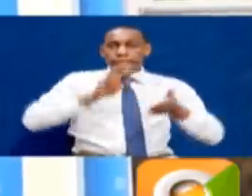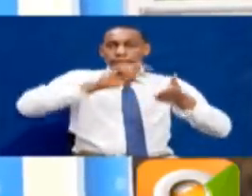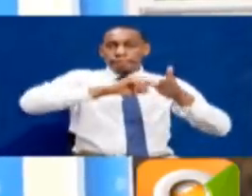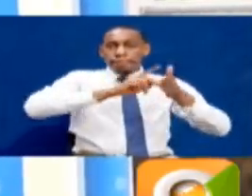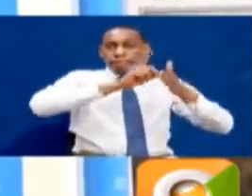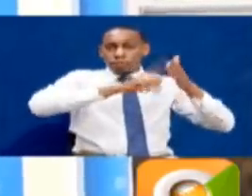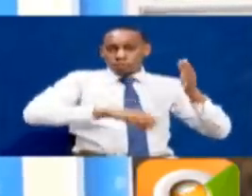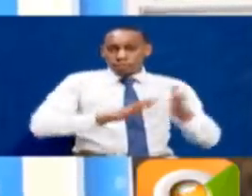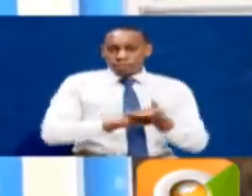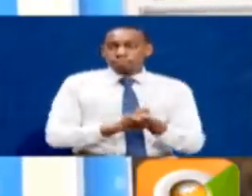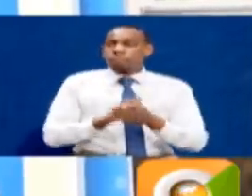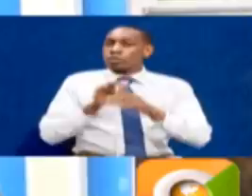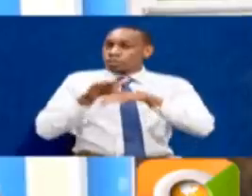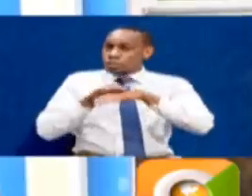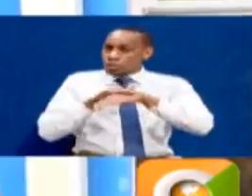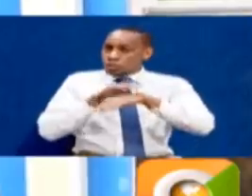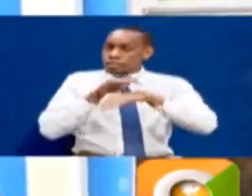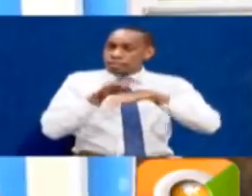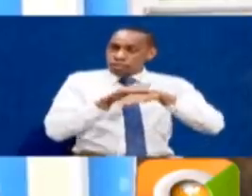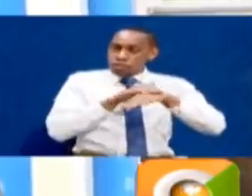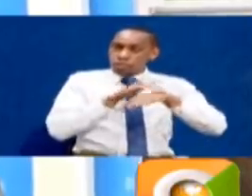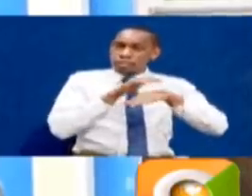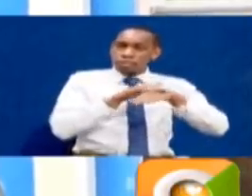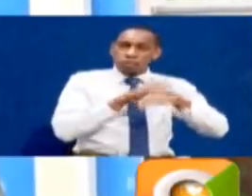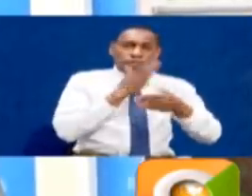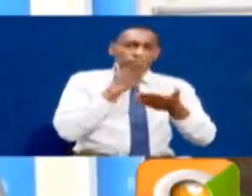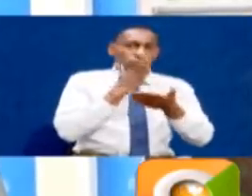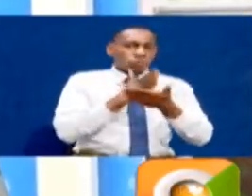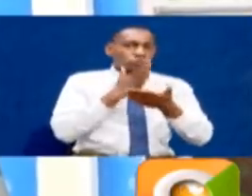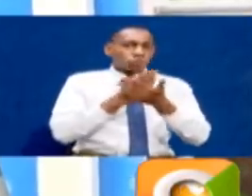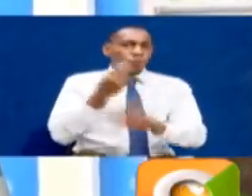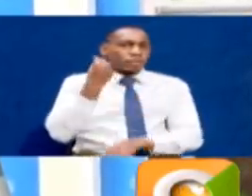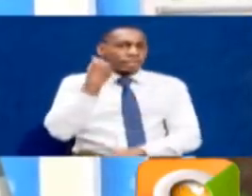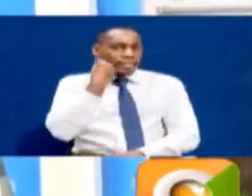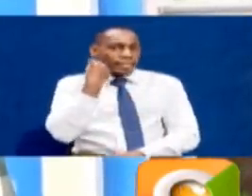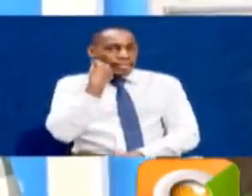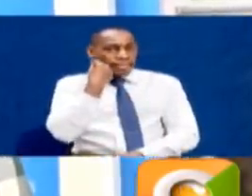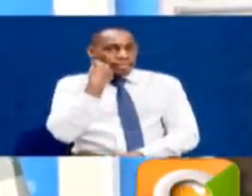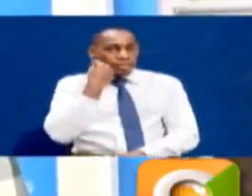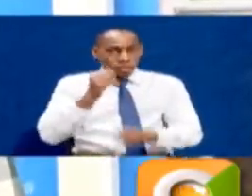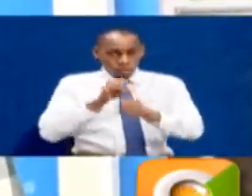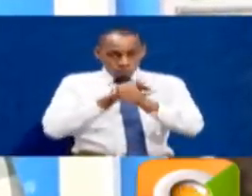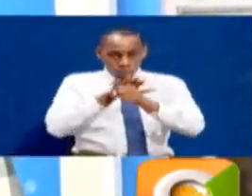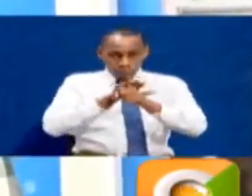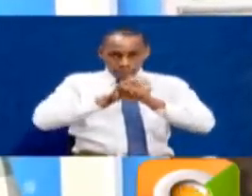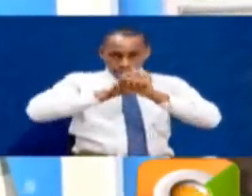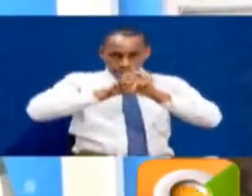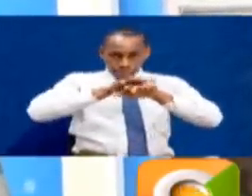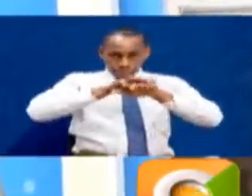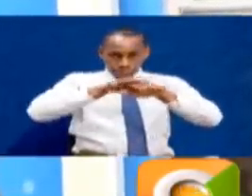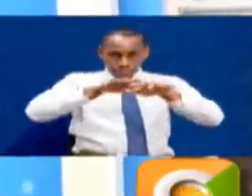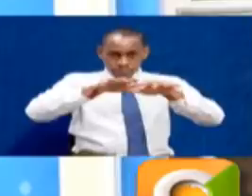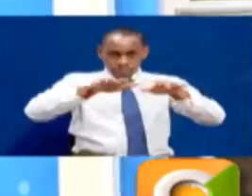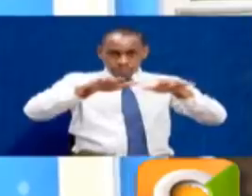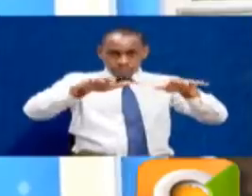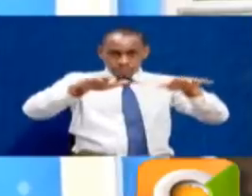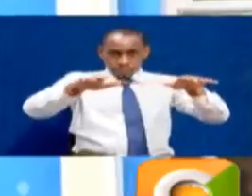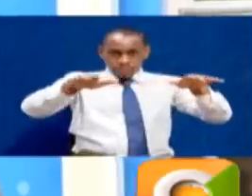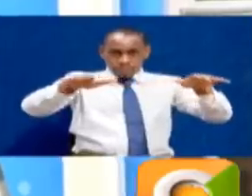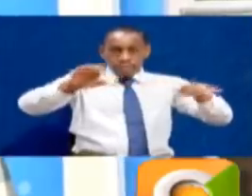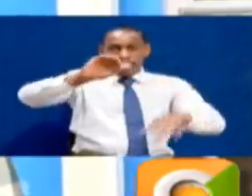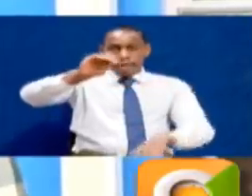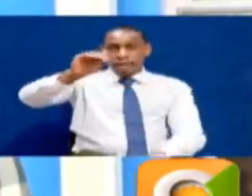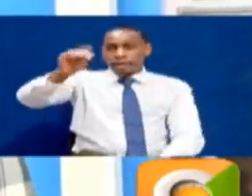means, therefore, slowly and surely, this disease is permeating into the